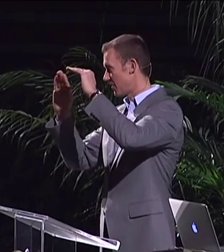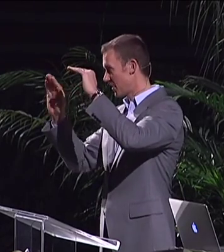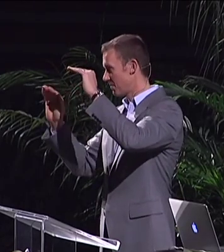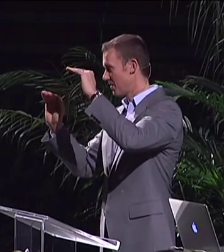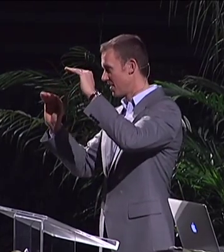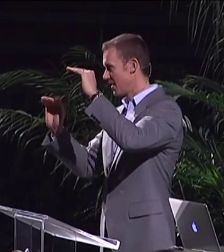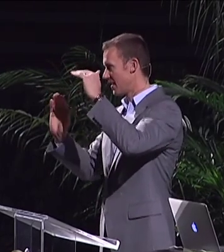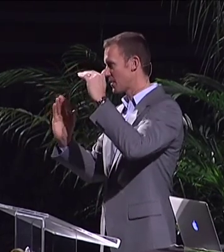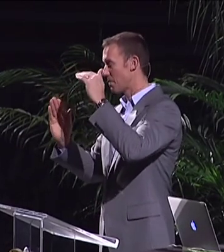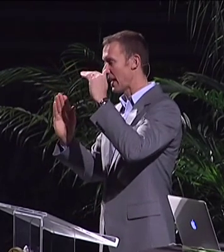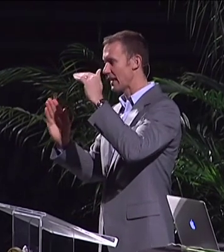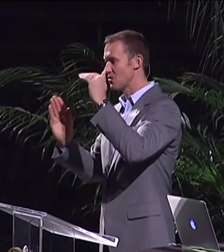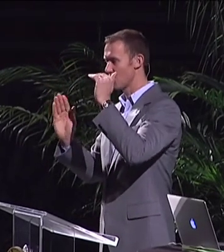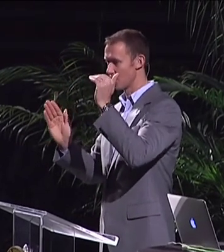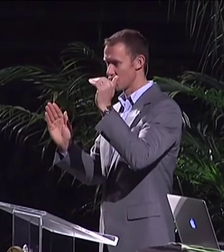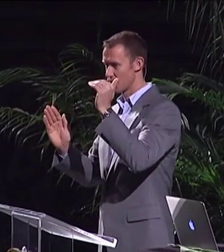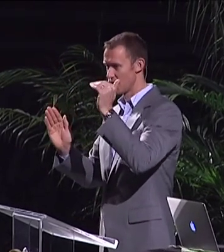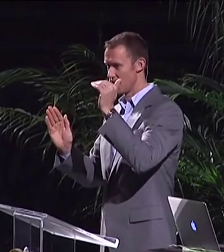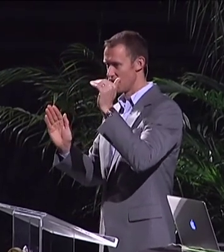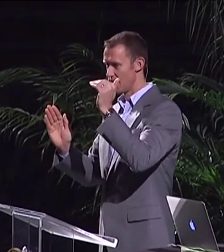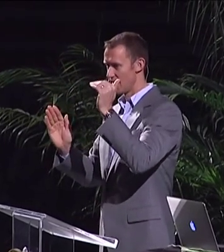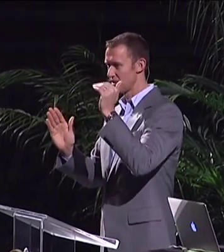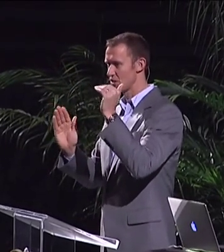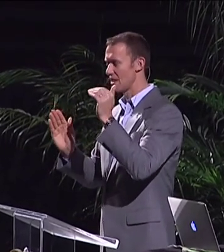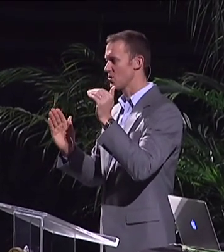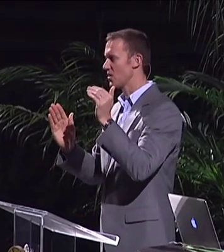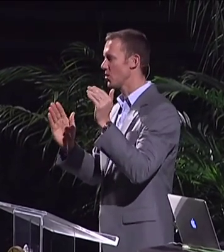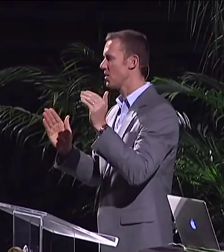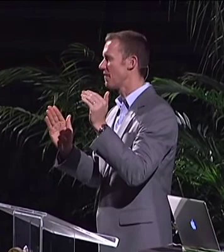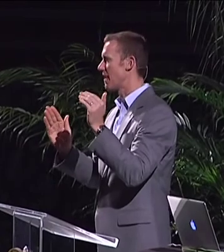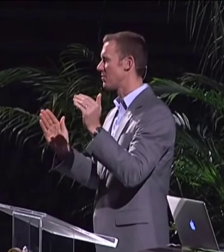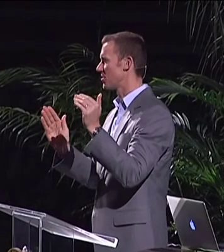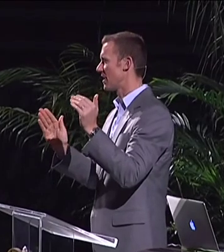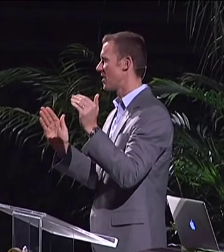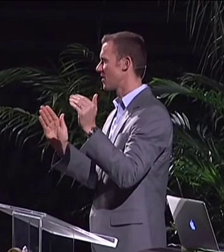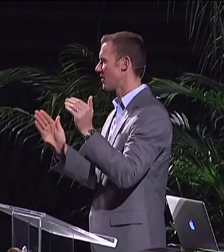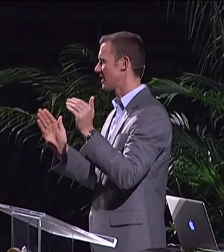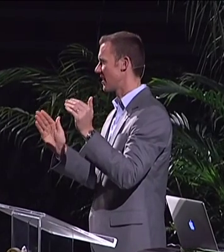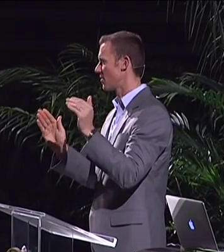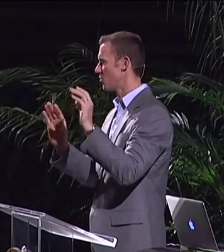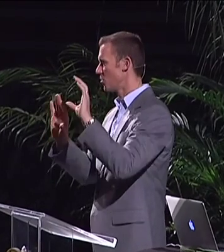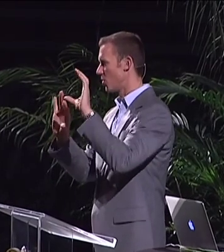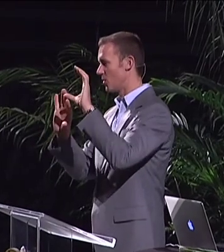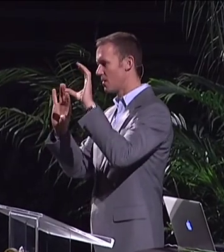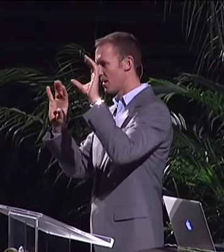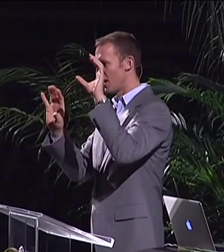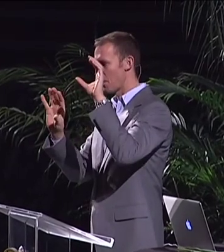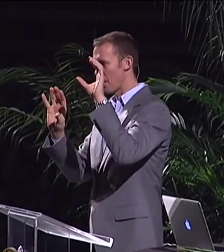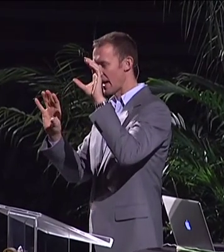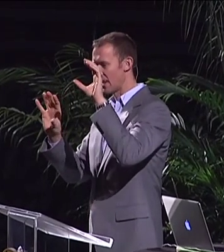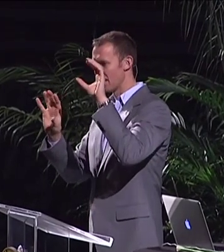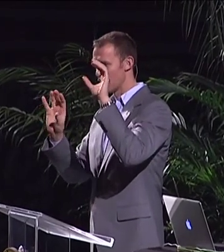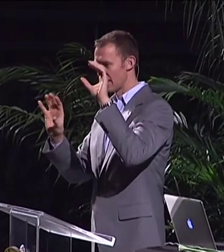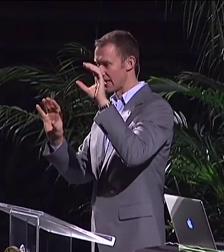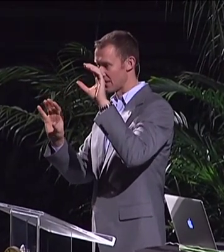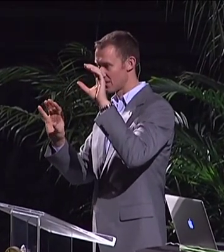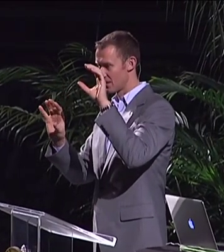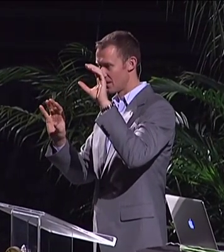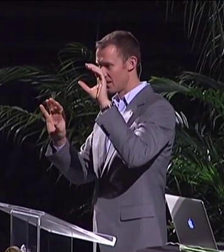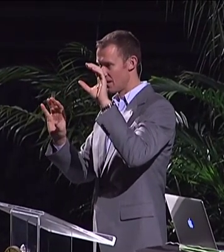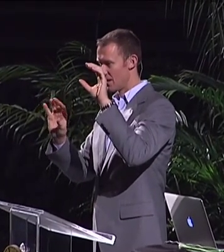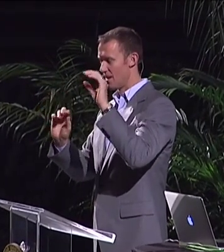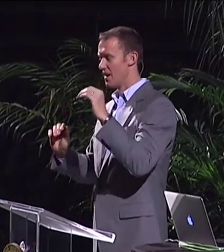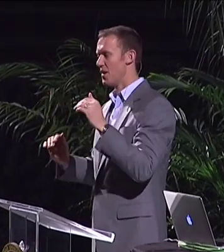usually 10 of them. That's paid search. That's essentially 35% of all the clicks on Google are the paid